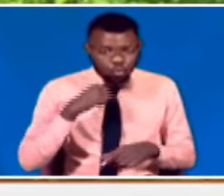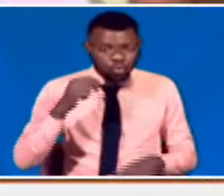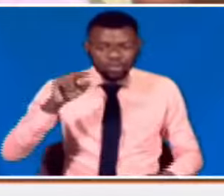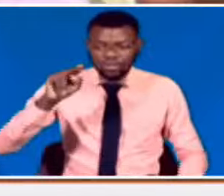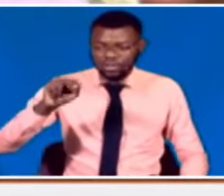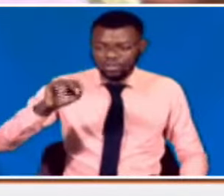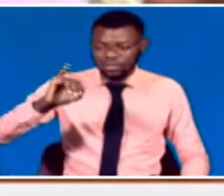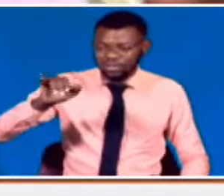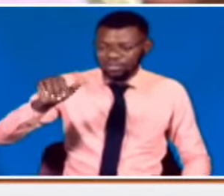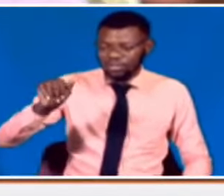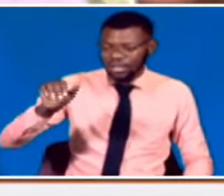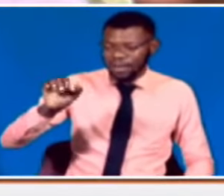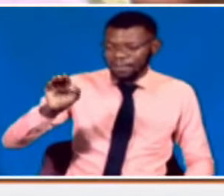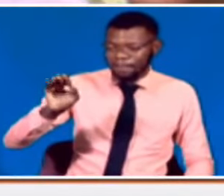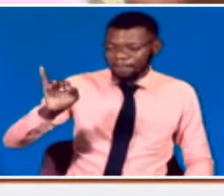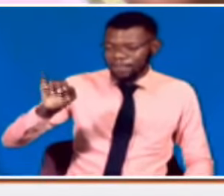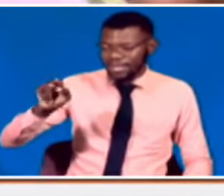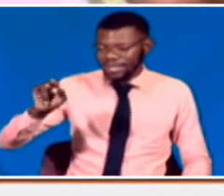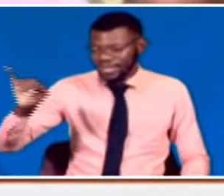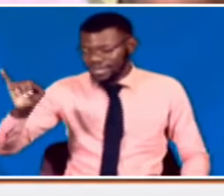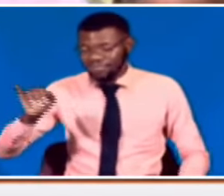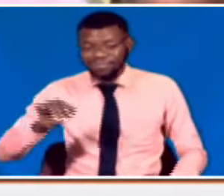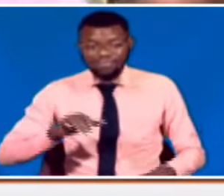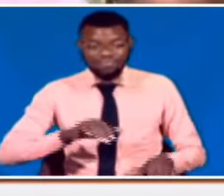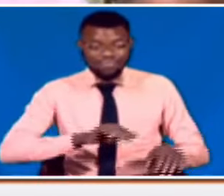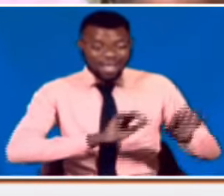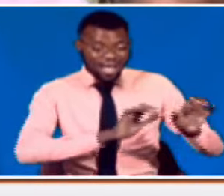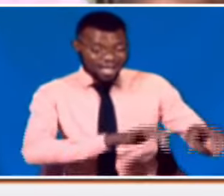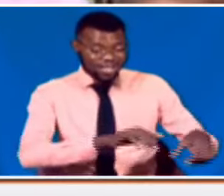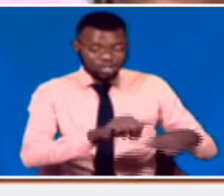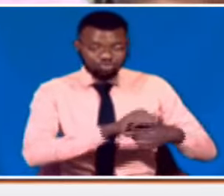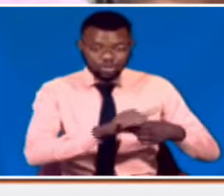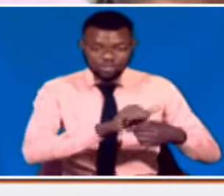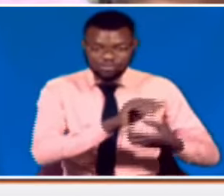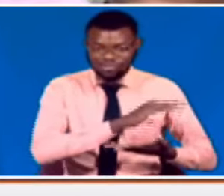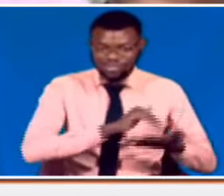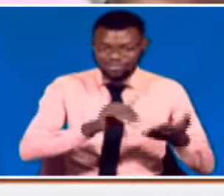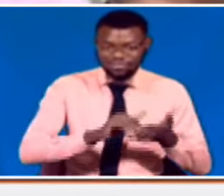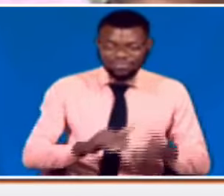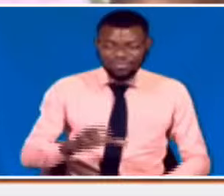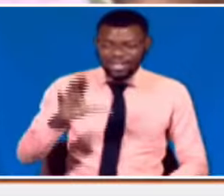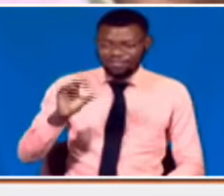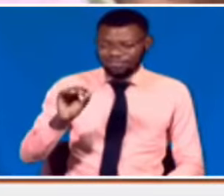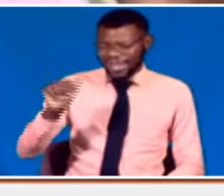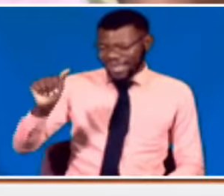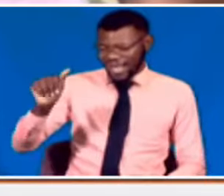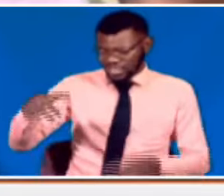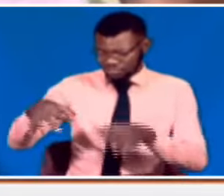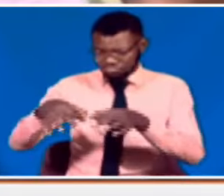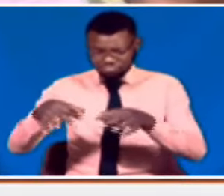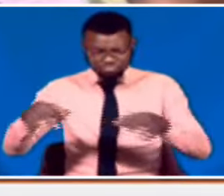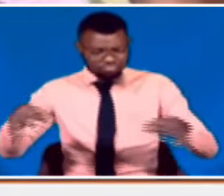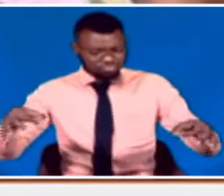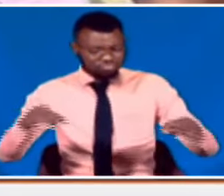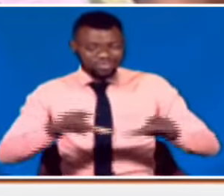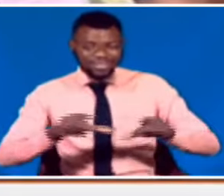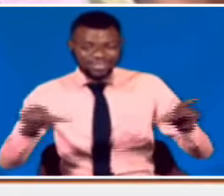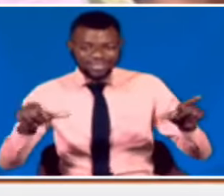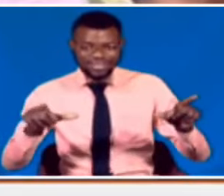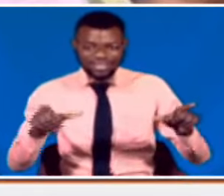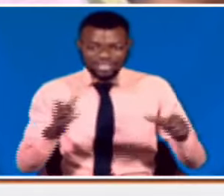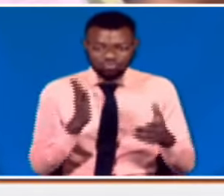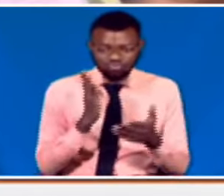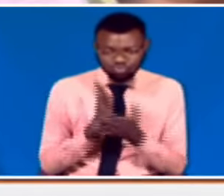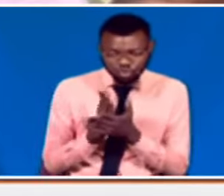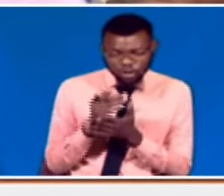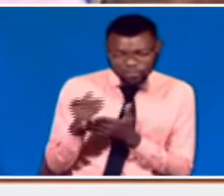Center. Njambini Agricultural Training Center, standing on 50 acres of land, is worth